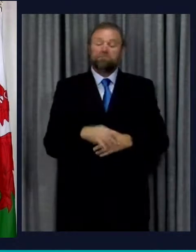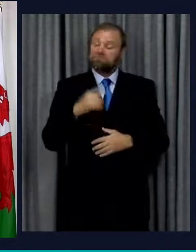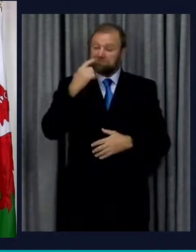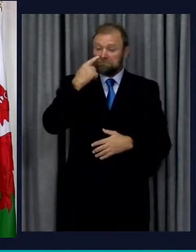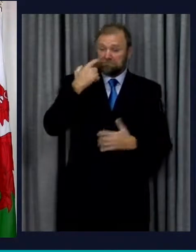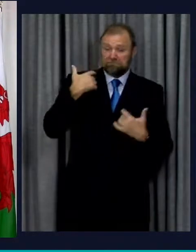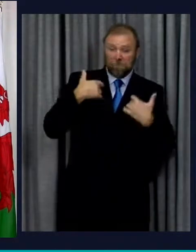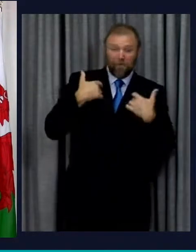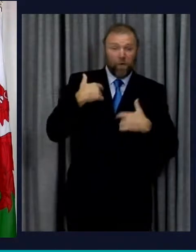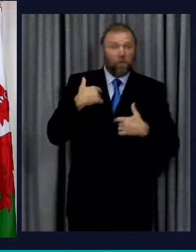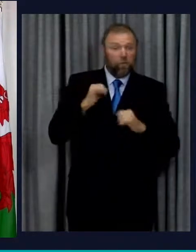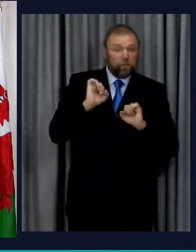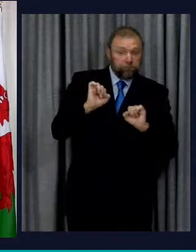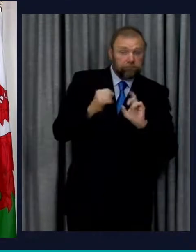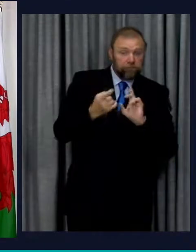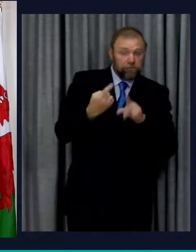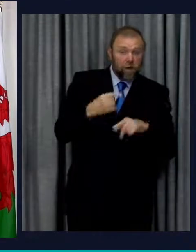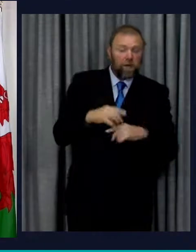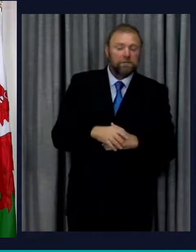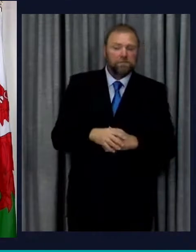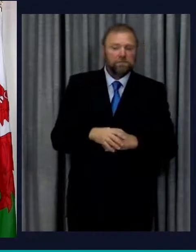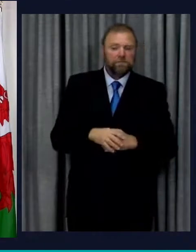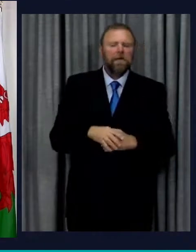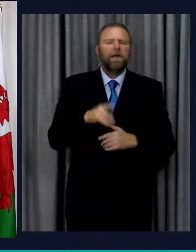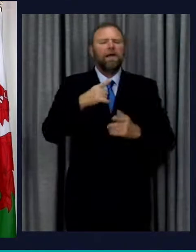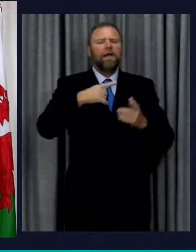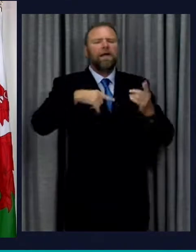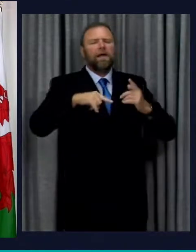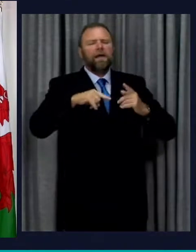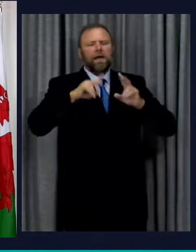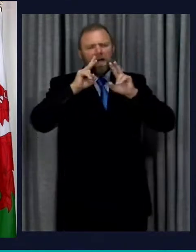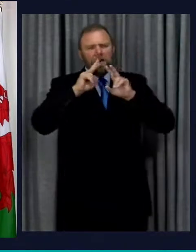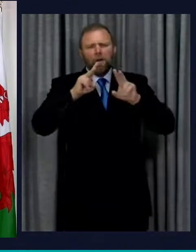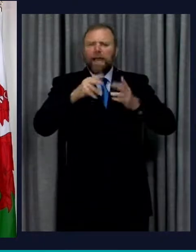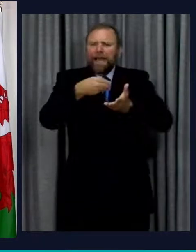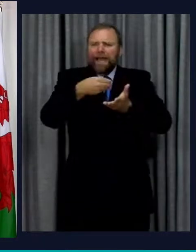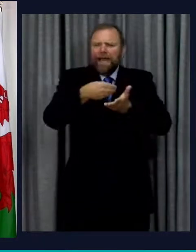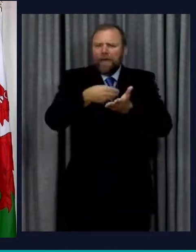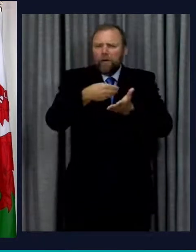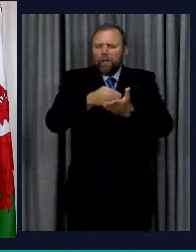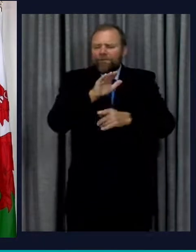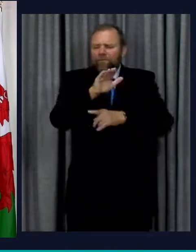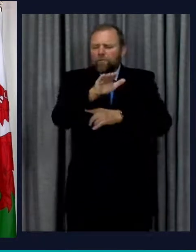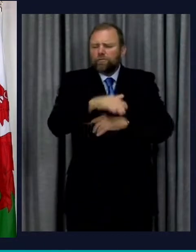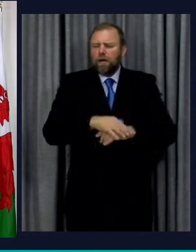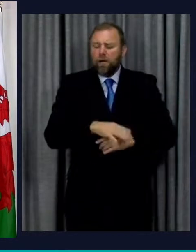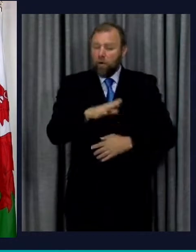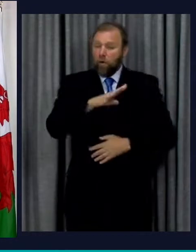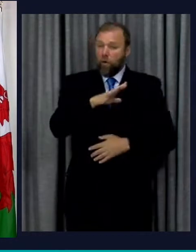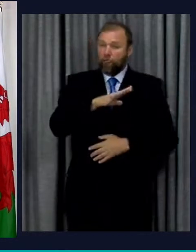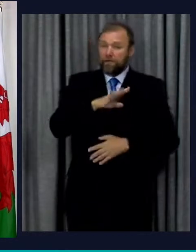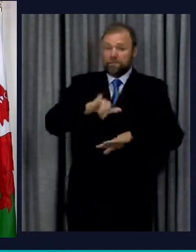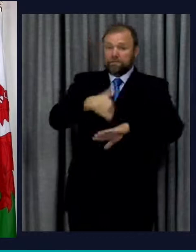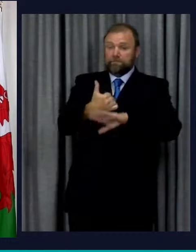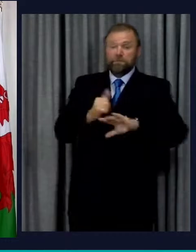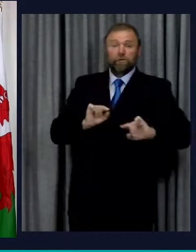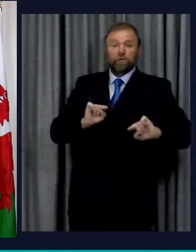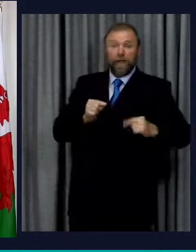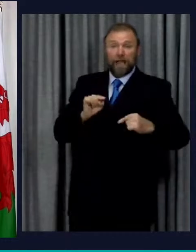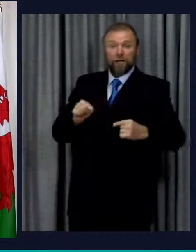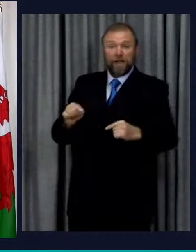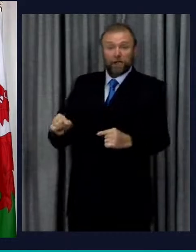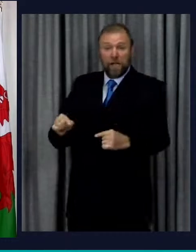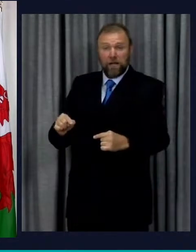But actually, if we want to look at our economic future here in Wales, I've already set out challenges for the immediate period of time. In terms